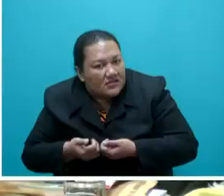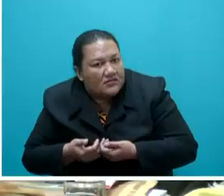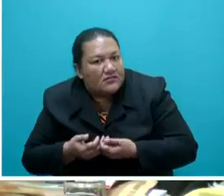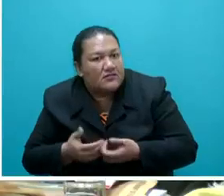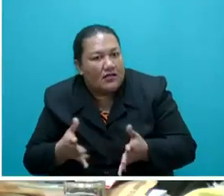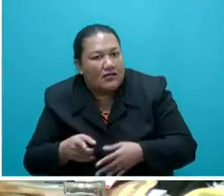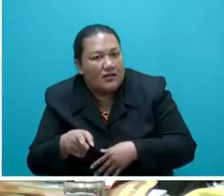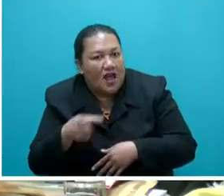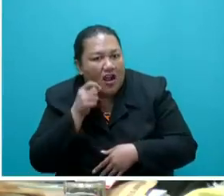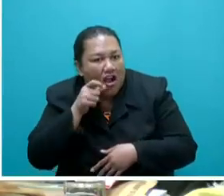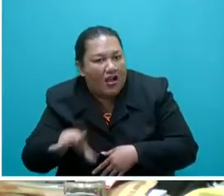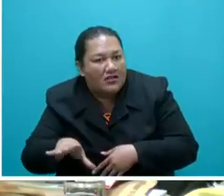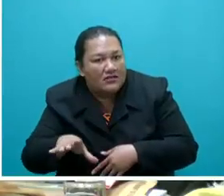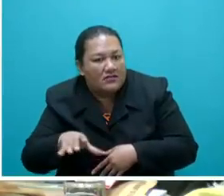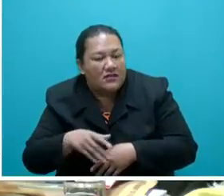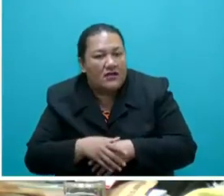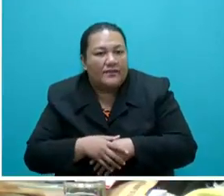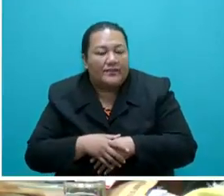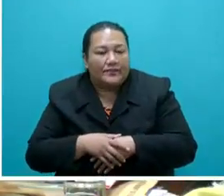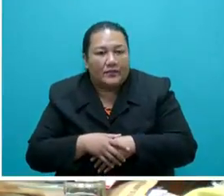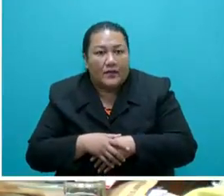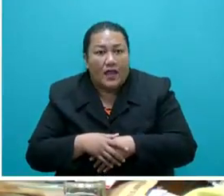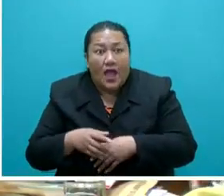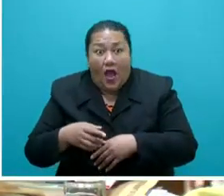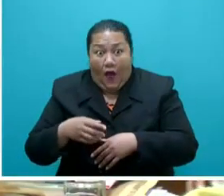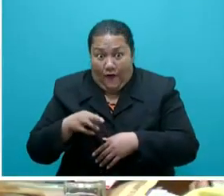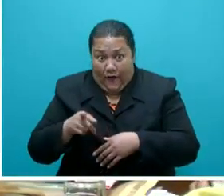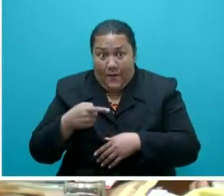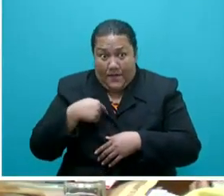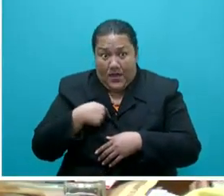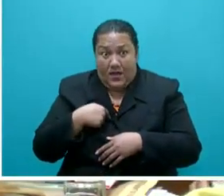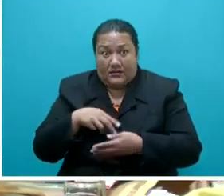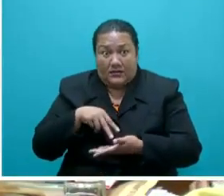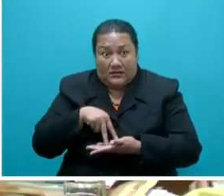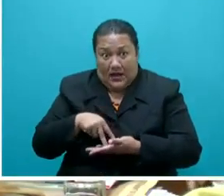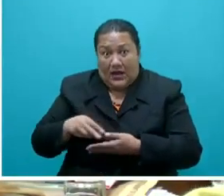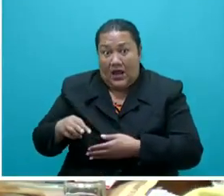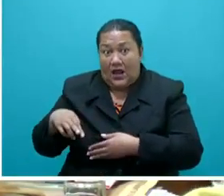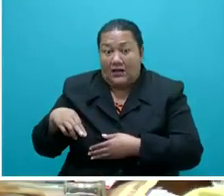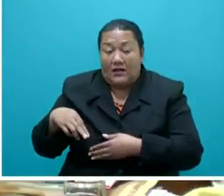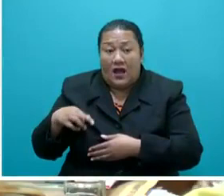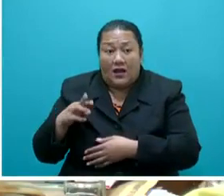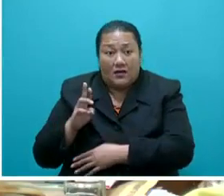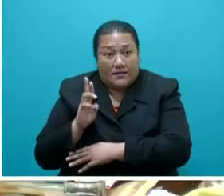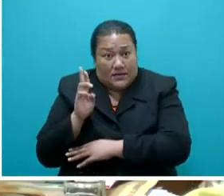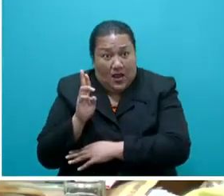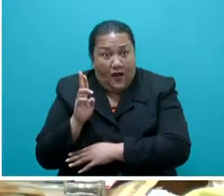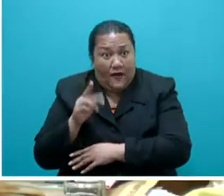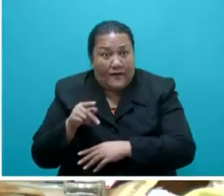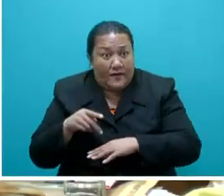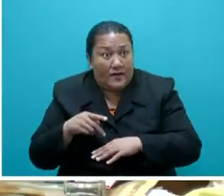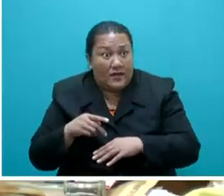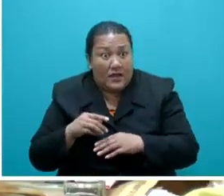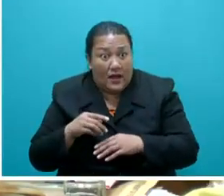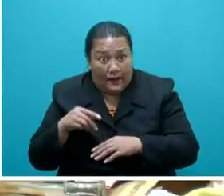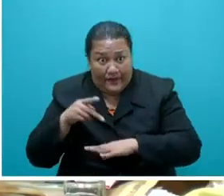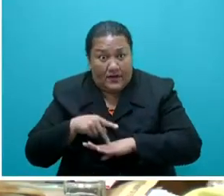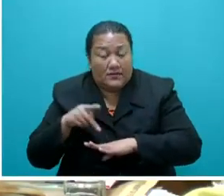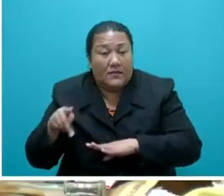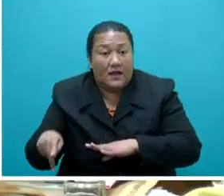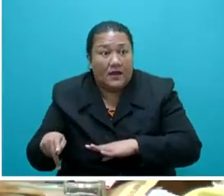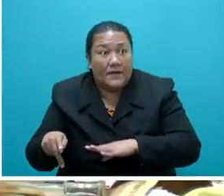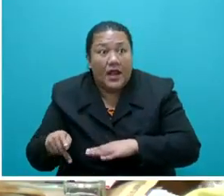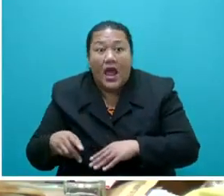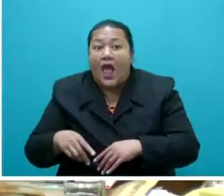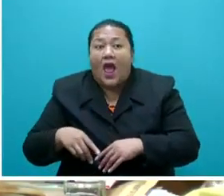as members of this House, when we speak out of anger and disgust, targeting specific people we may not